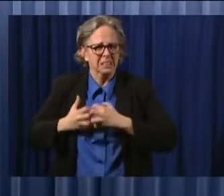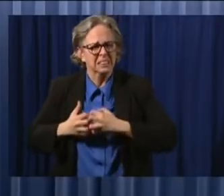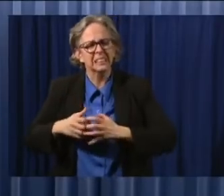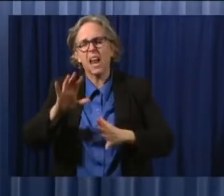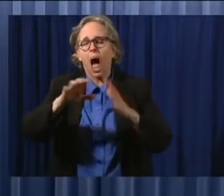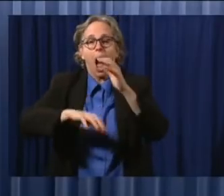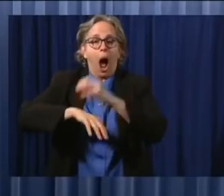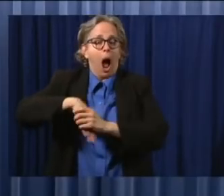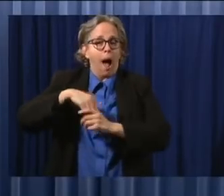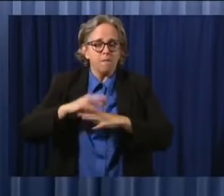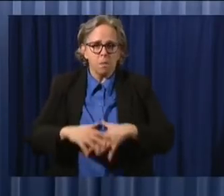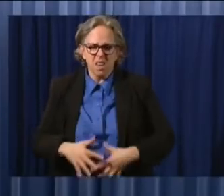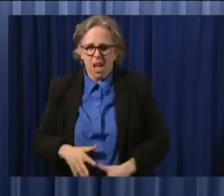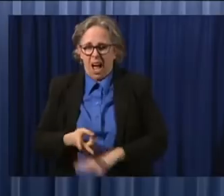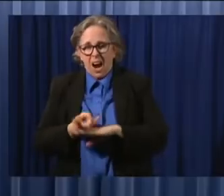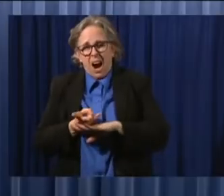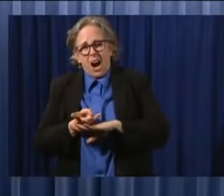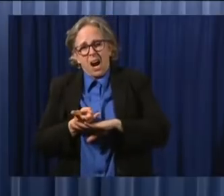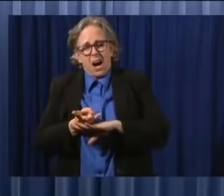but they were